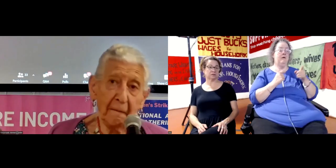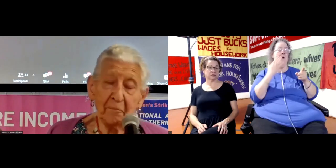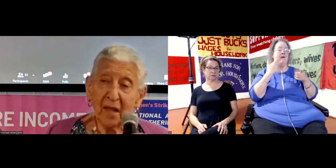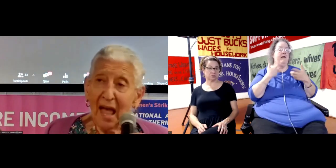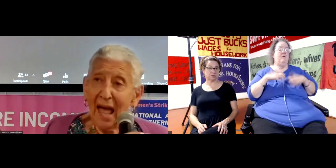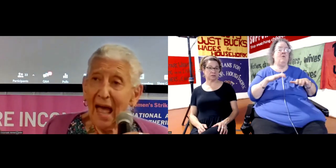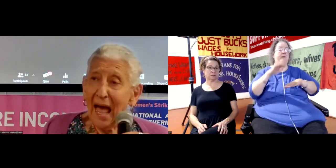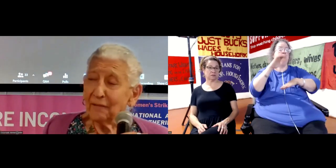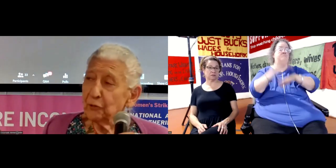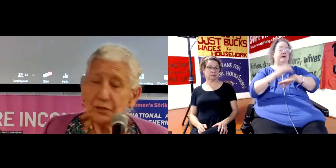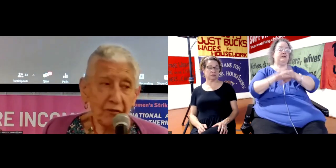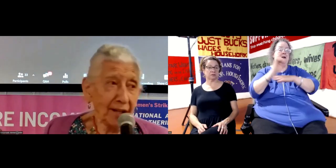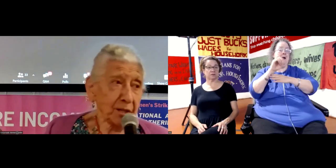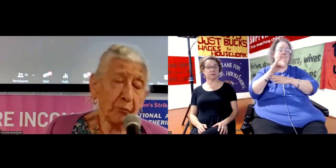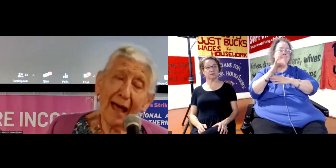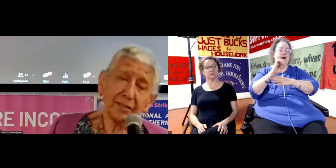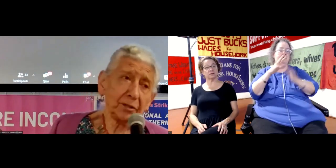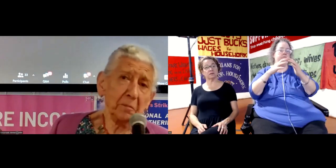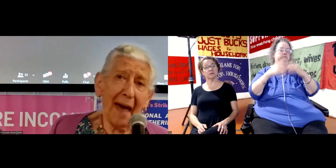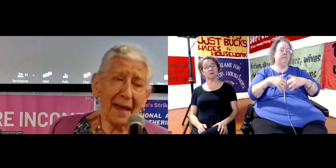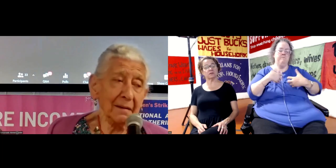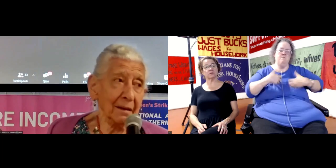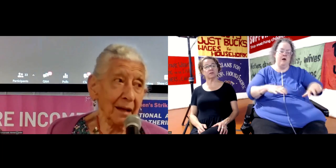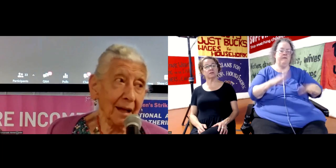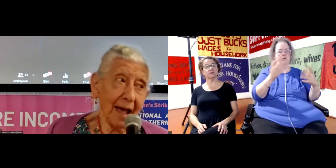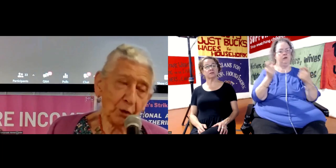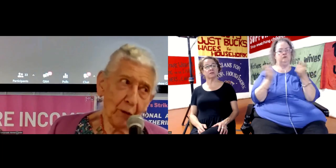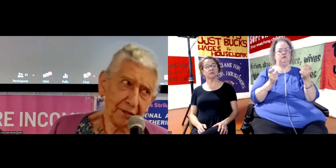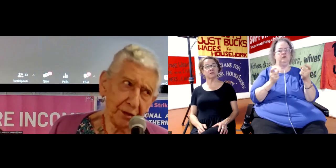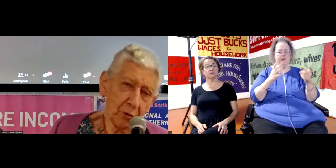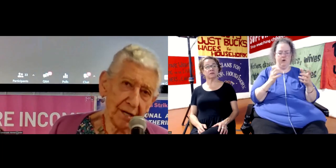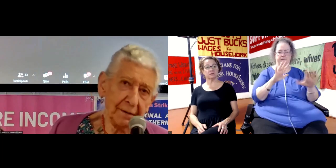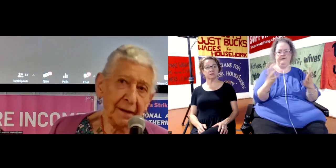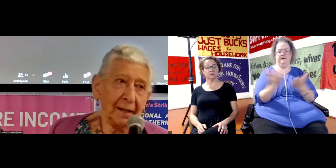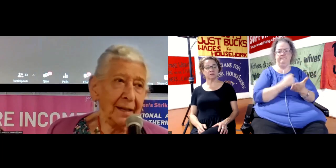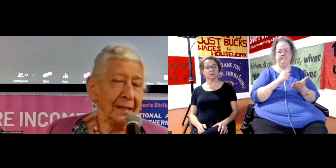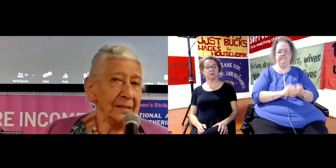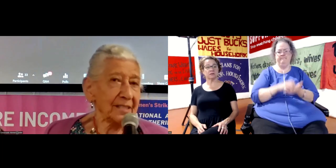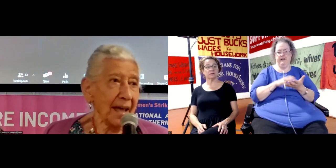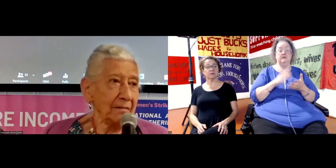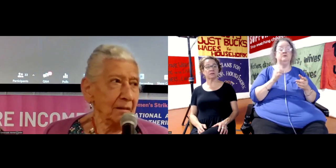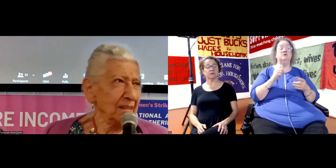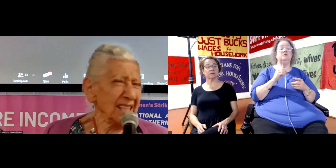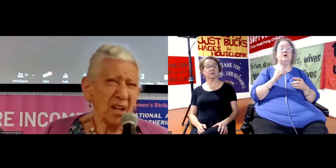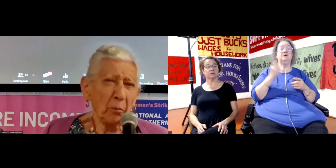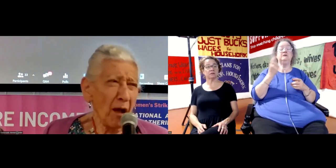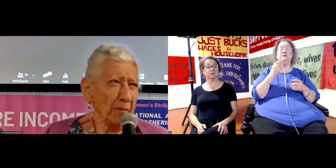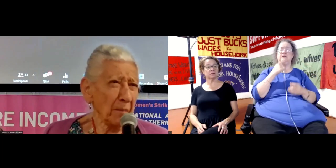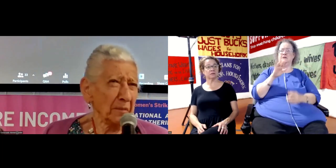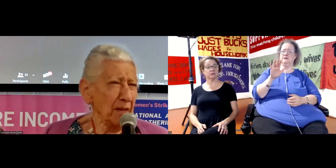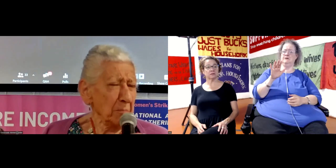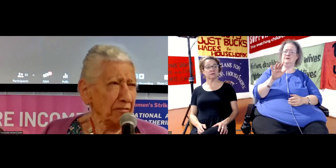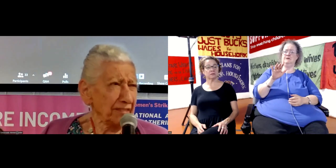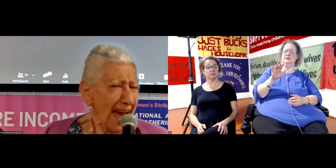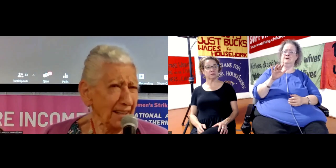Empire. And Roosevelt, a practical man and a wealthy one, said, There's no